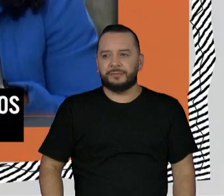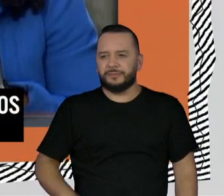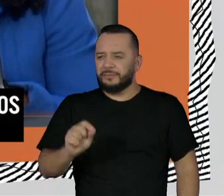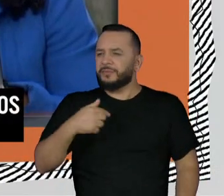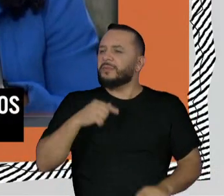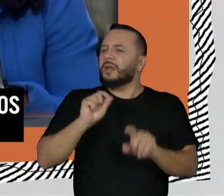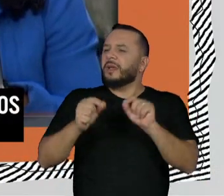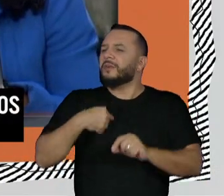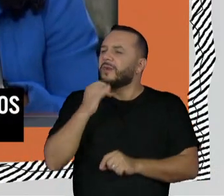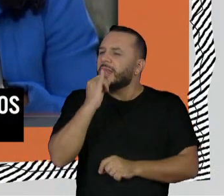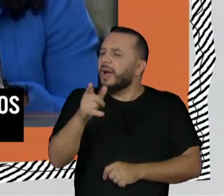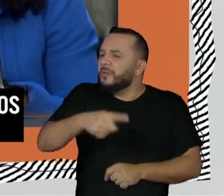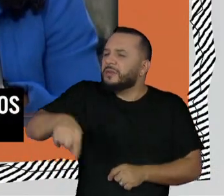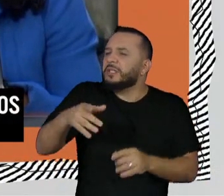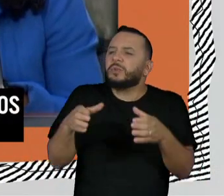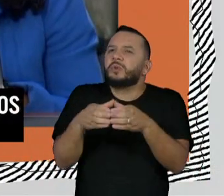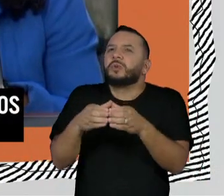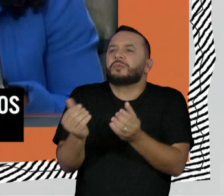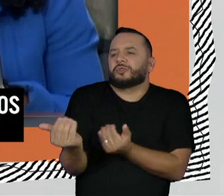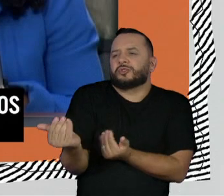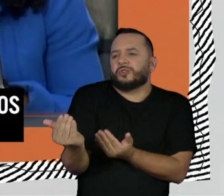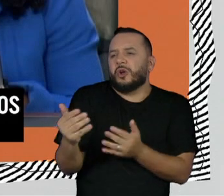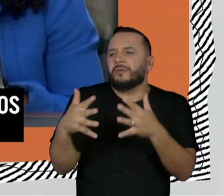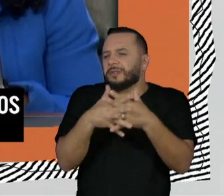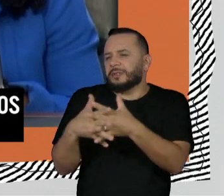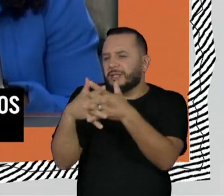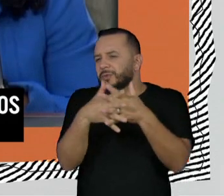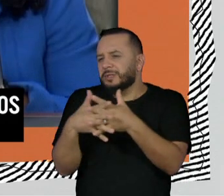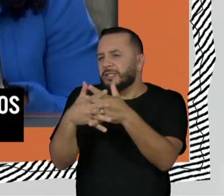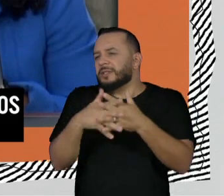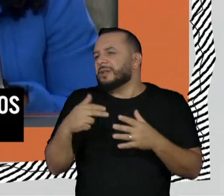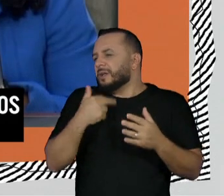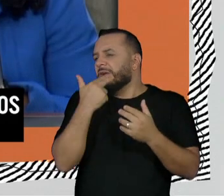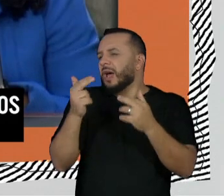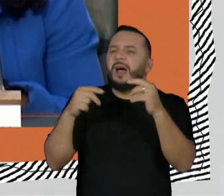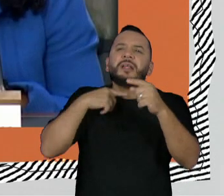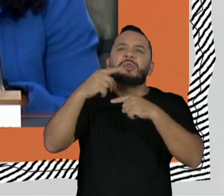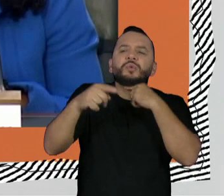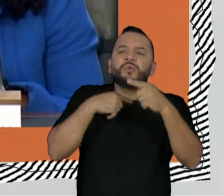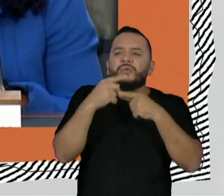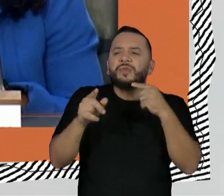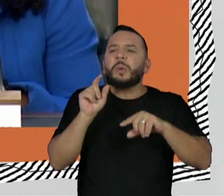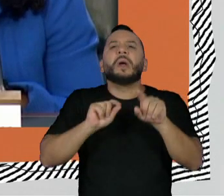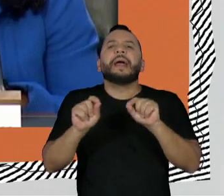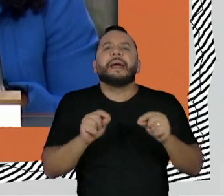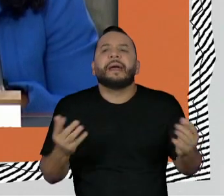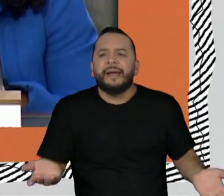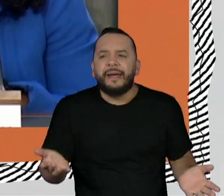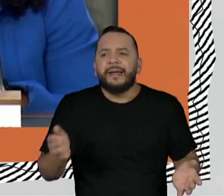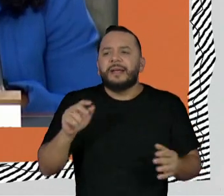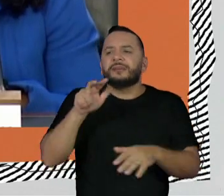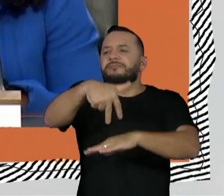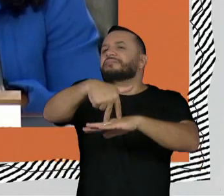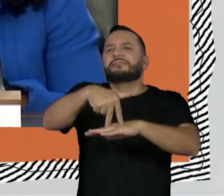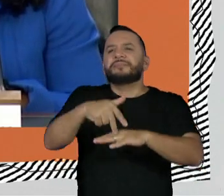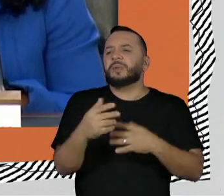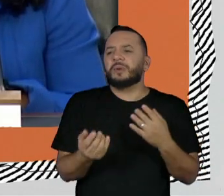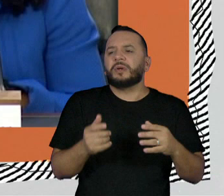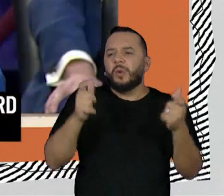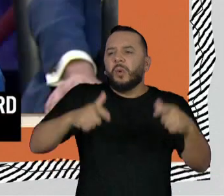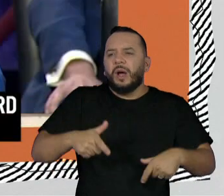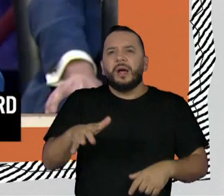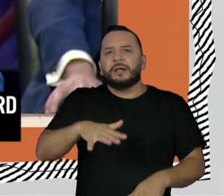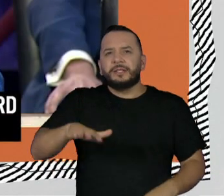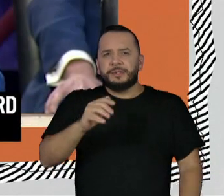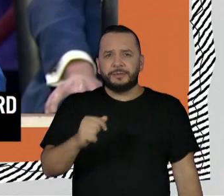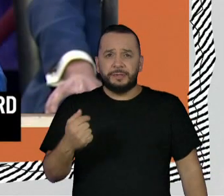Judge Jackson, to all those young Americans may doubt that they can one day achieve the same great heights that you have? I